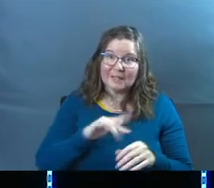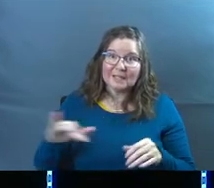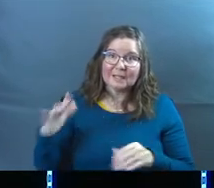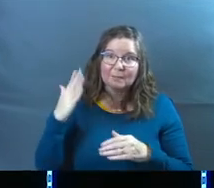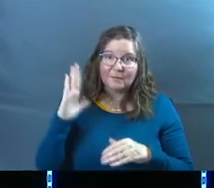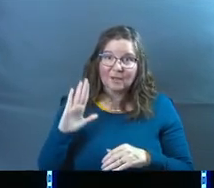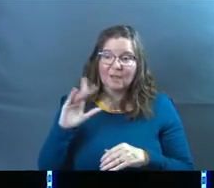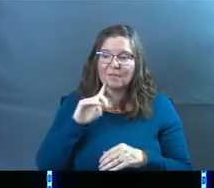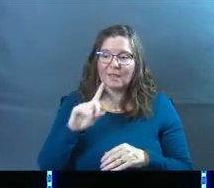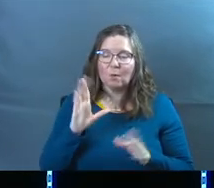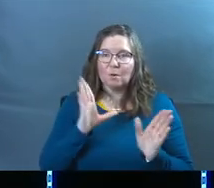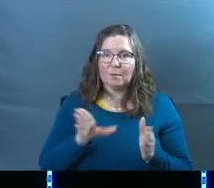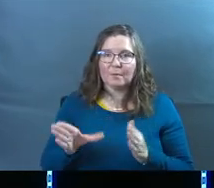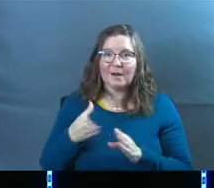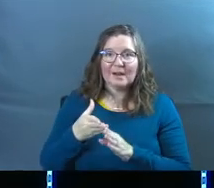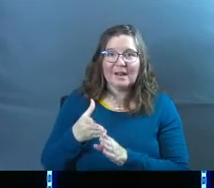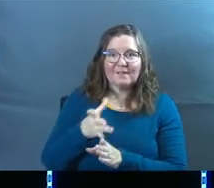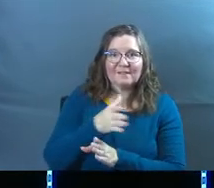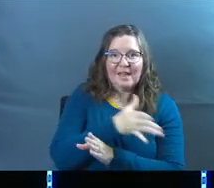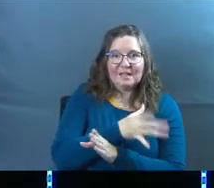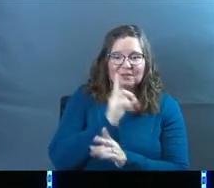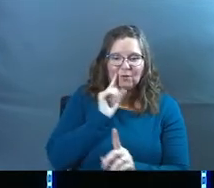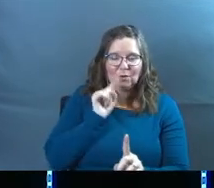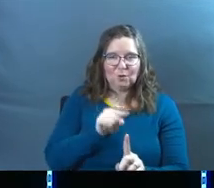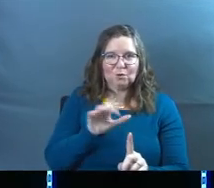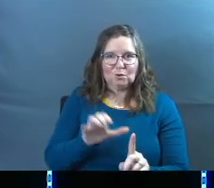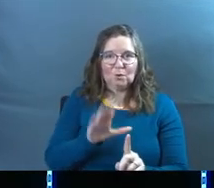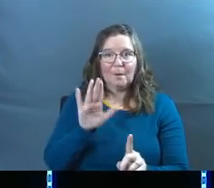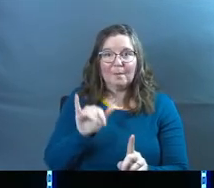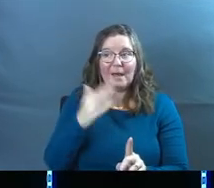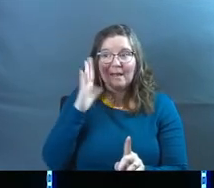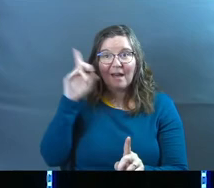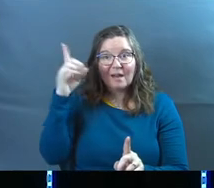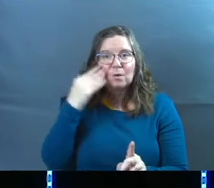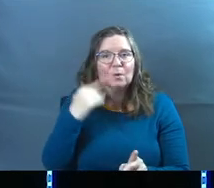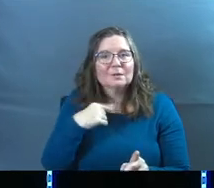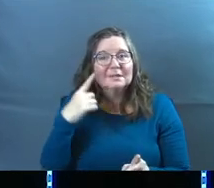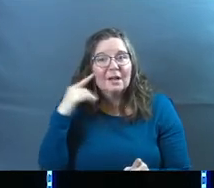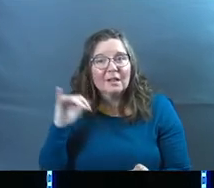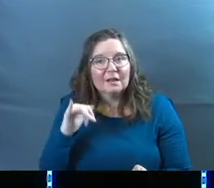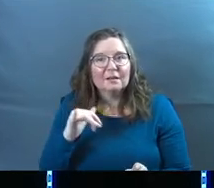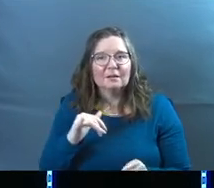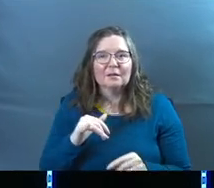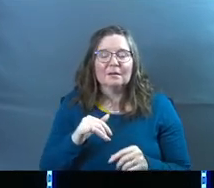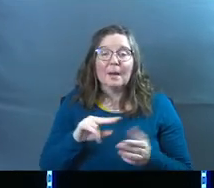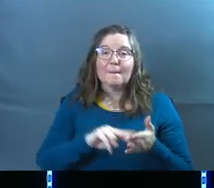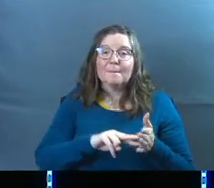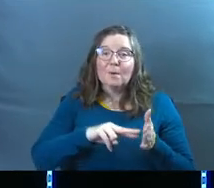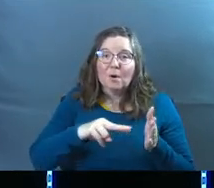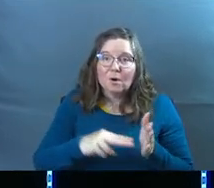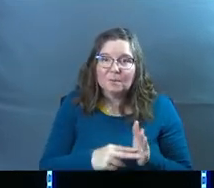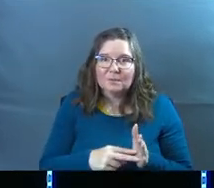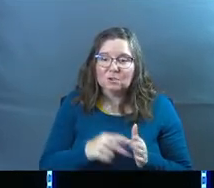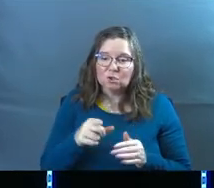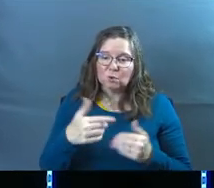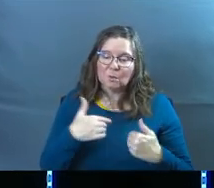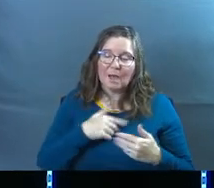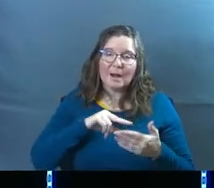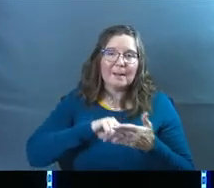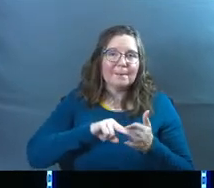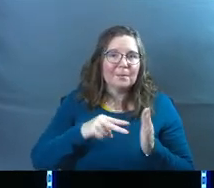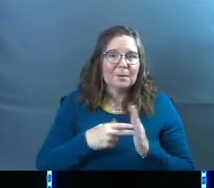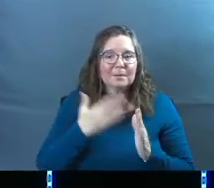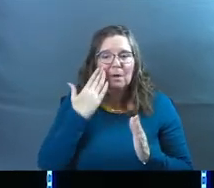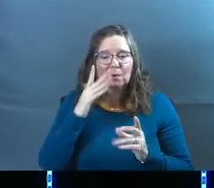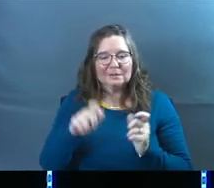kingdom of God, they were prepared in advance for you to do by God. You know what that sounds like? That sounds like purpose. I.e., you've got a